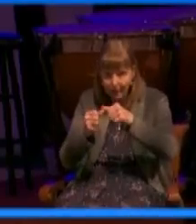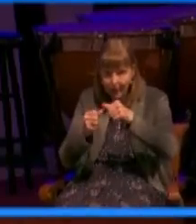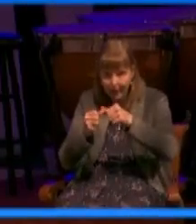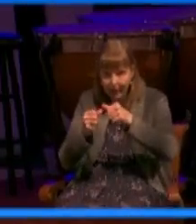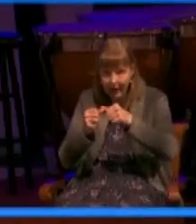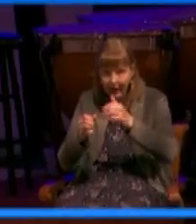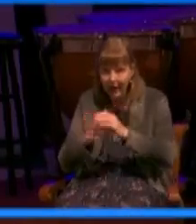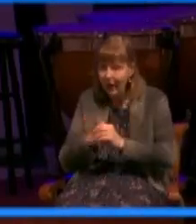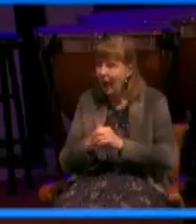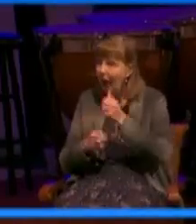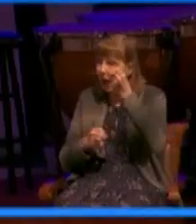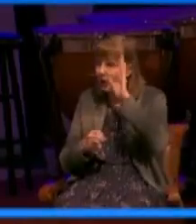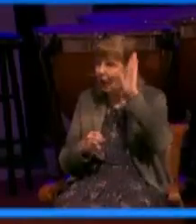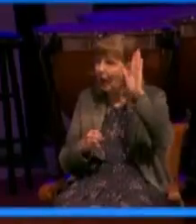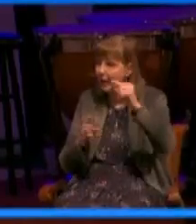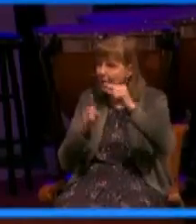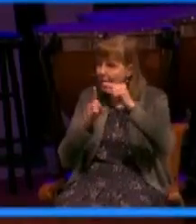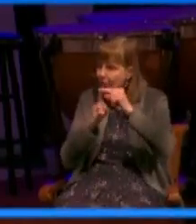word.